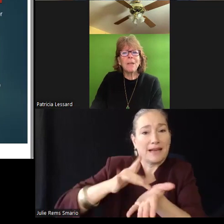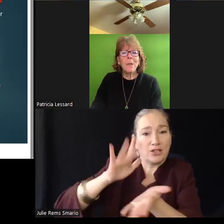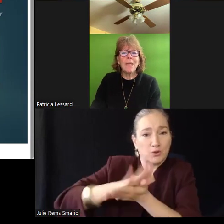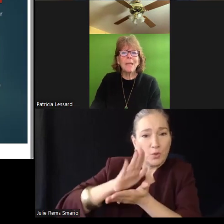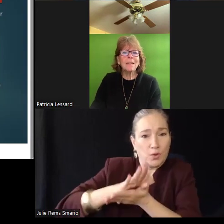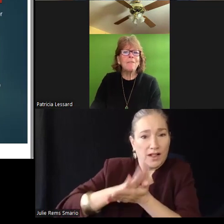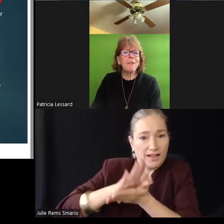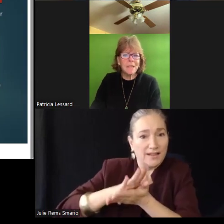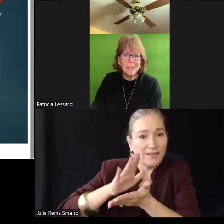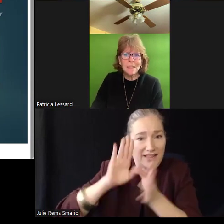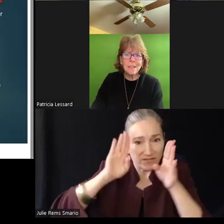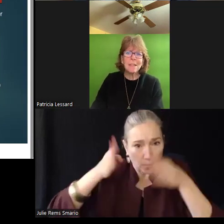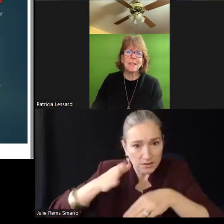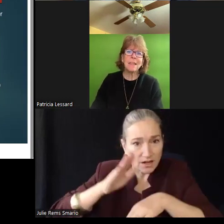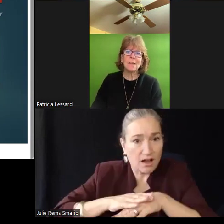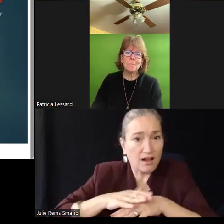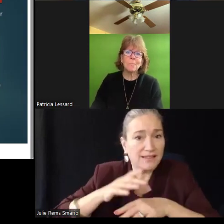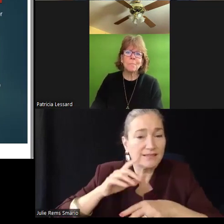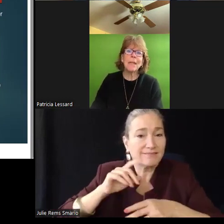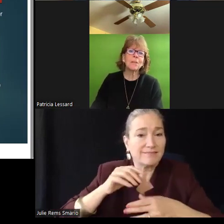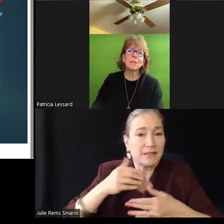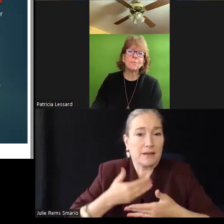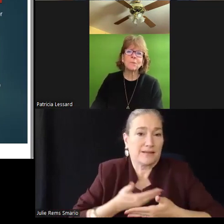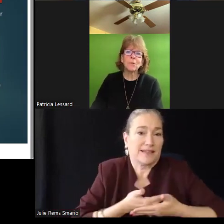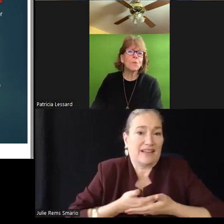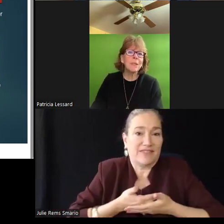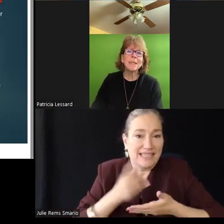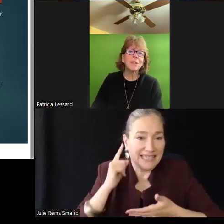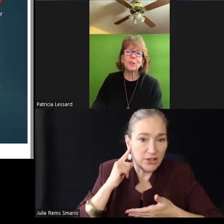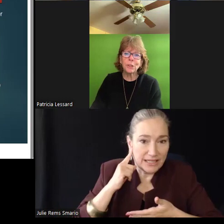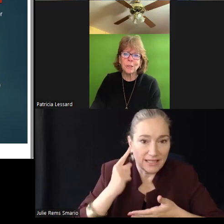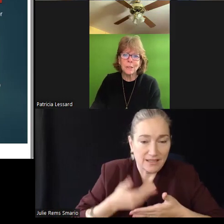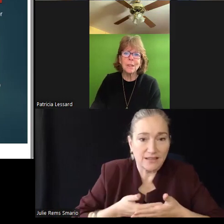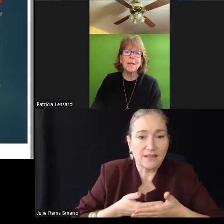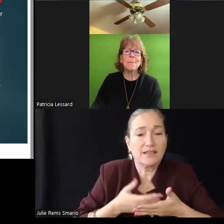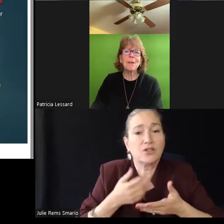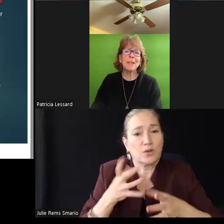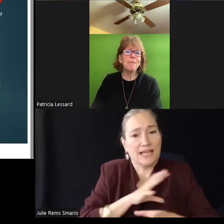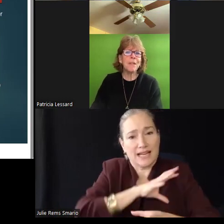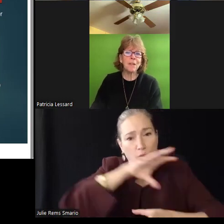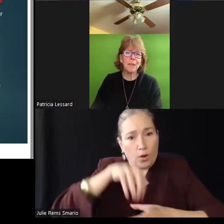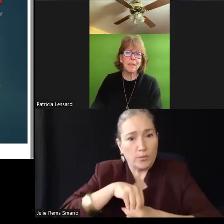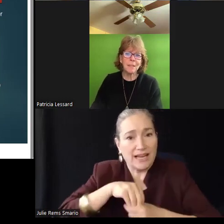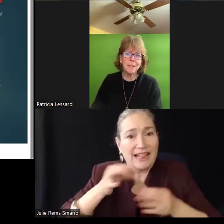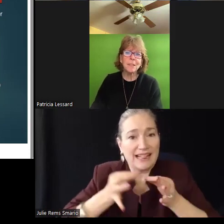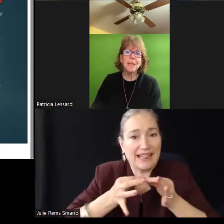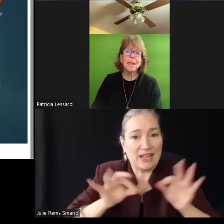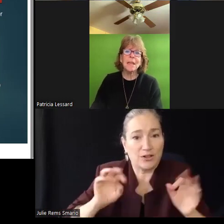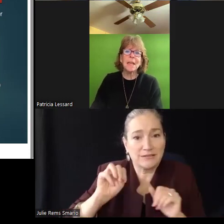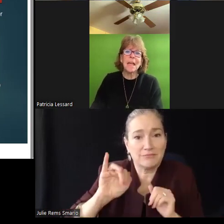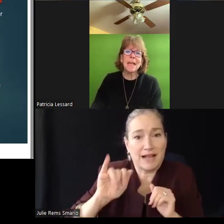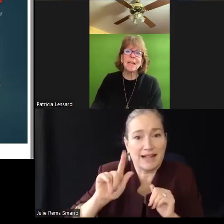how can we convince the medical school institutions about the infant hearing